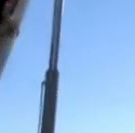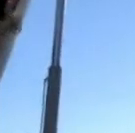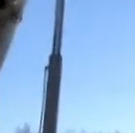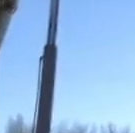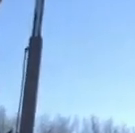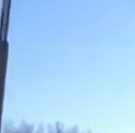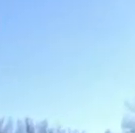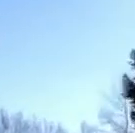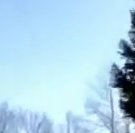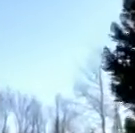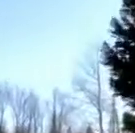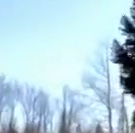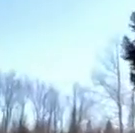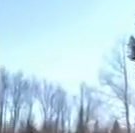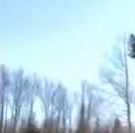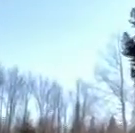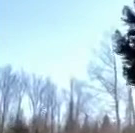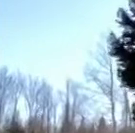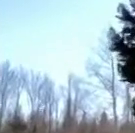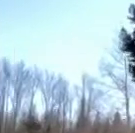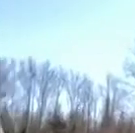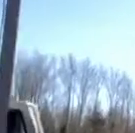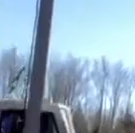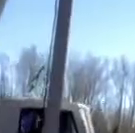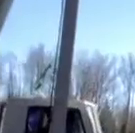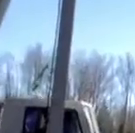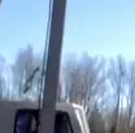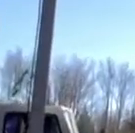inquiring about the tour. The tour is available online on our website,